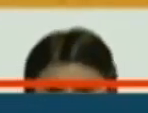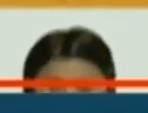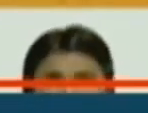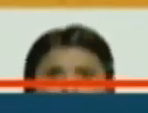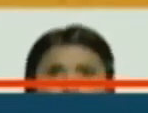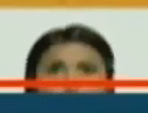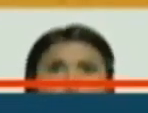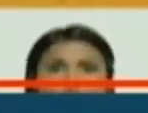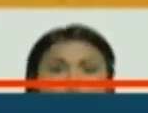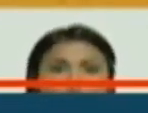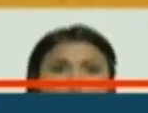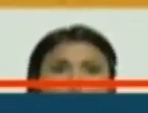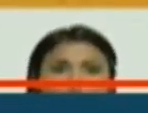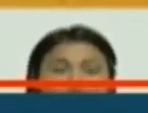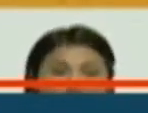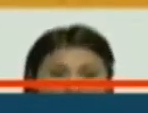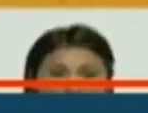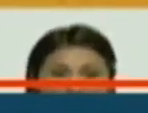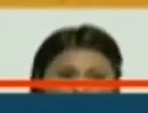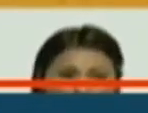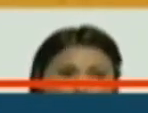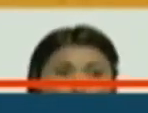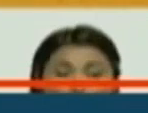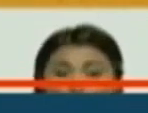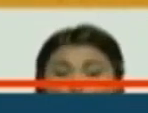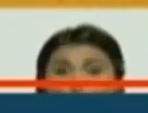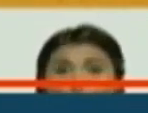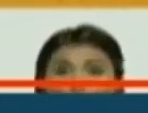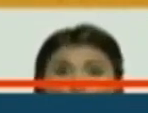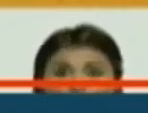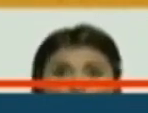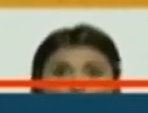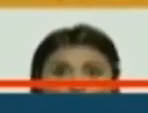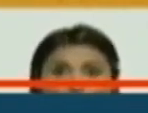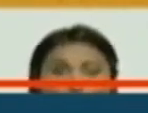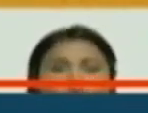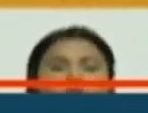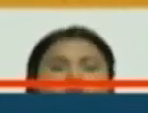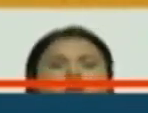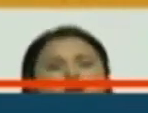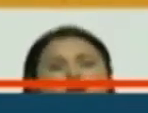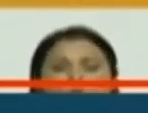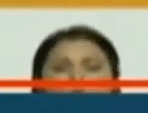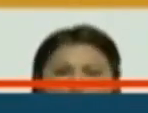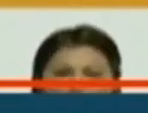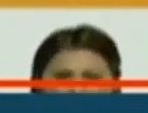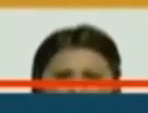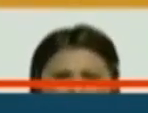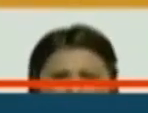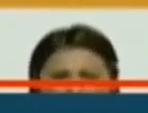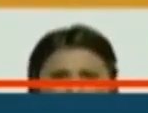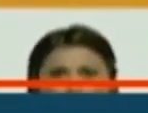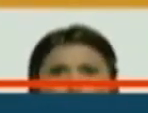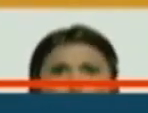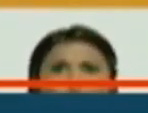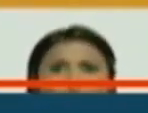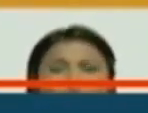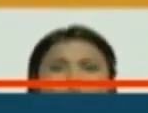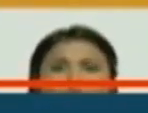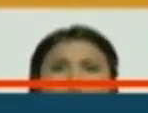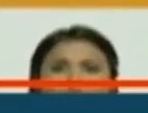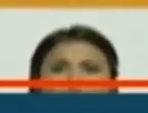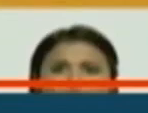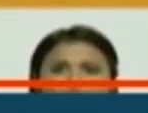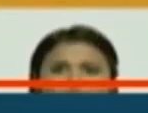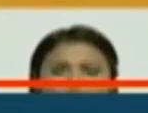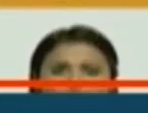those $18 million that cost those lawyers who went to introduce that absolutely adventurous and offensive recourse with our sovereignty were